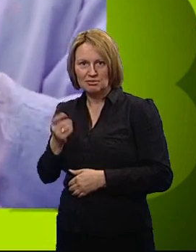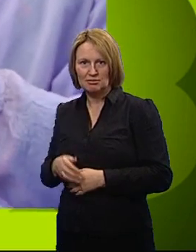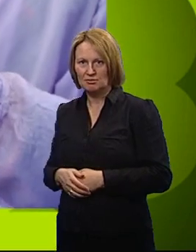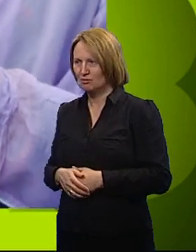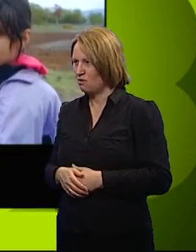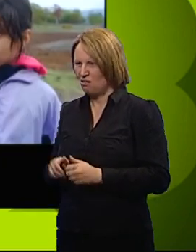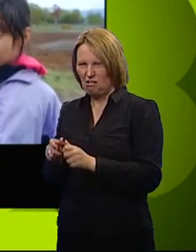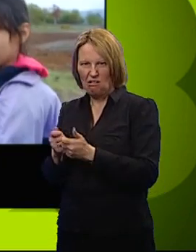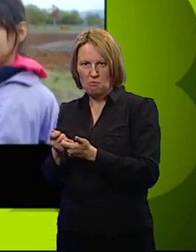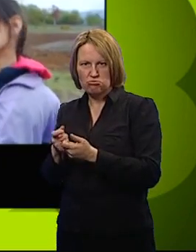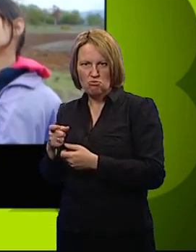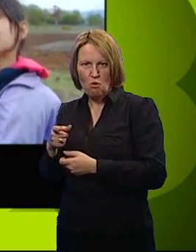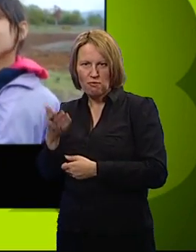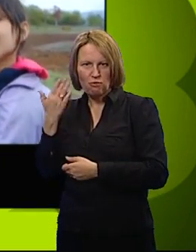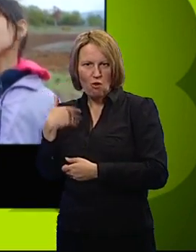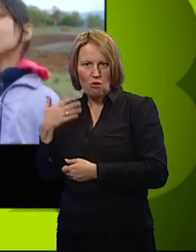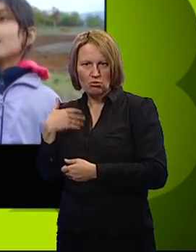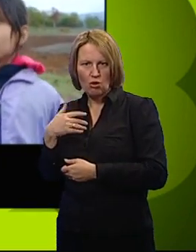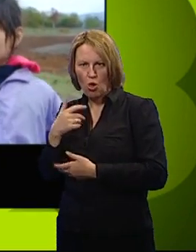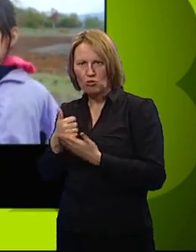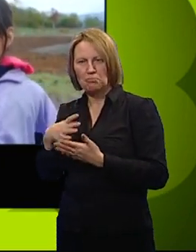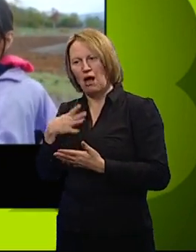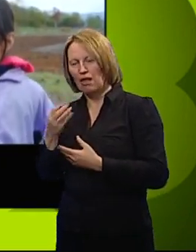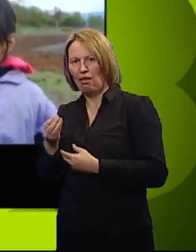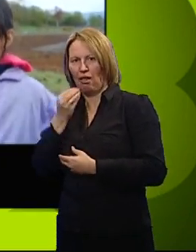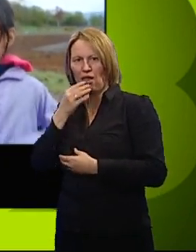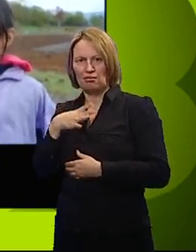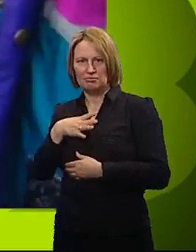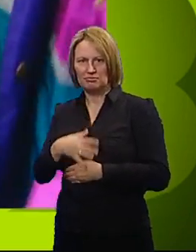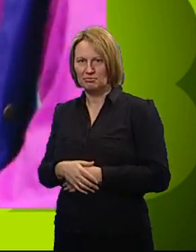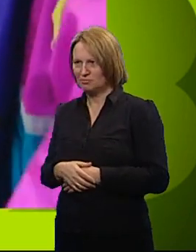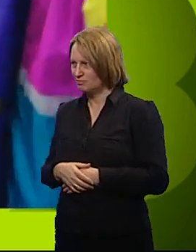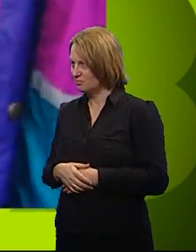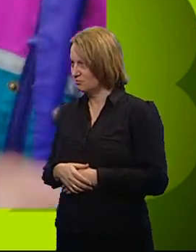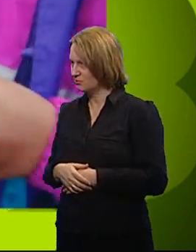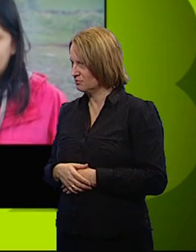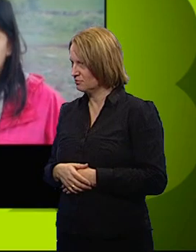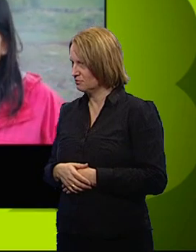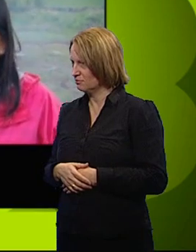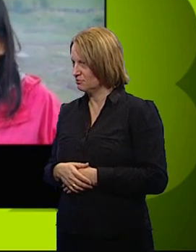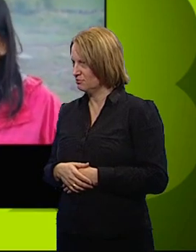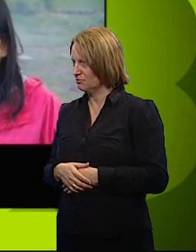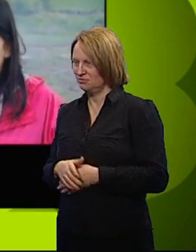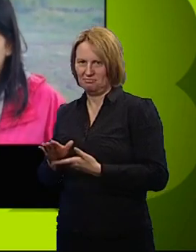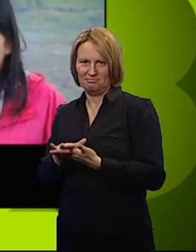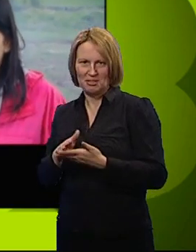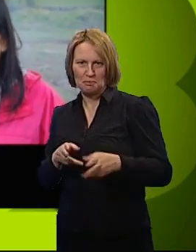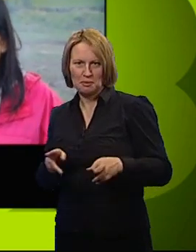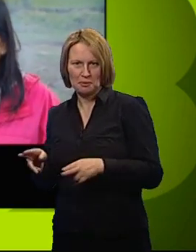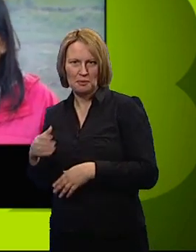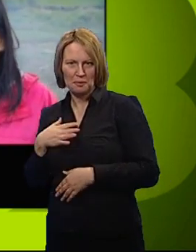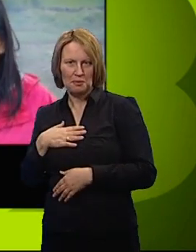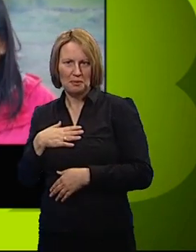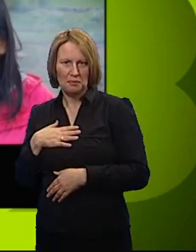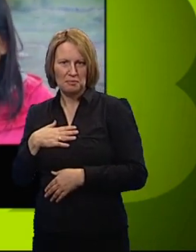never cracked open a prawn or done anything like that because we get it ready-made from the shop always. I've really enjoyed this beach barbecue, it's